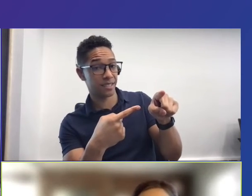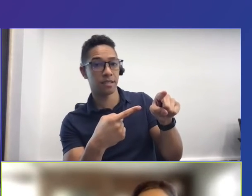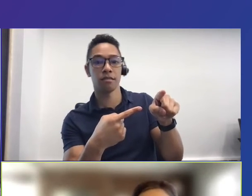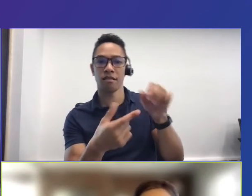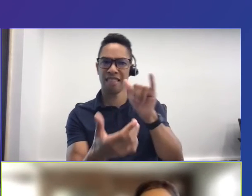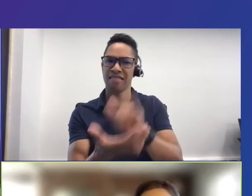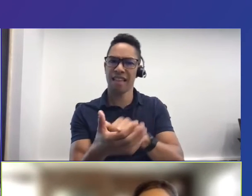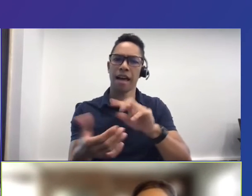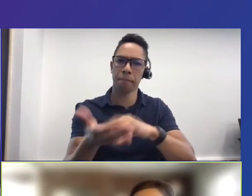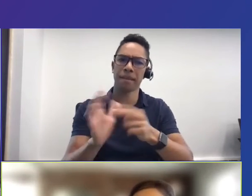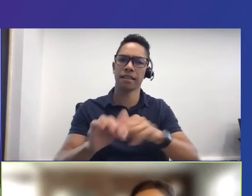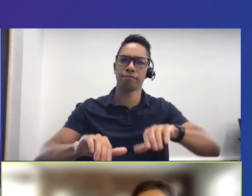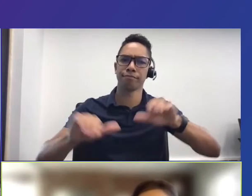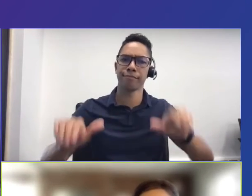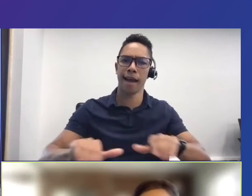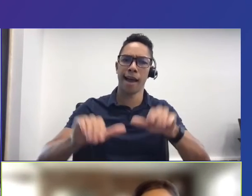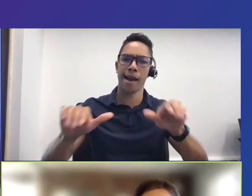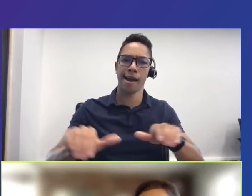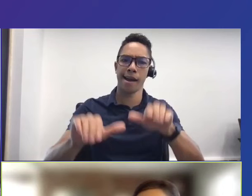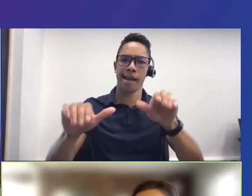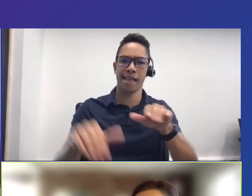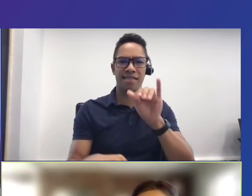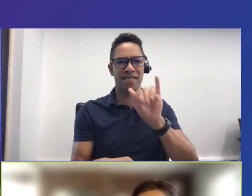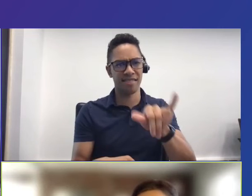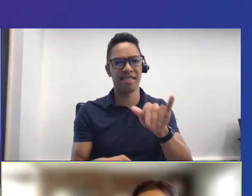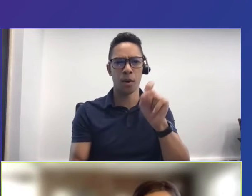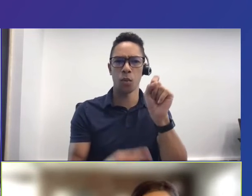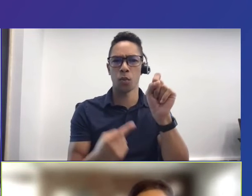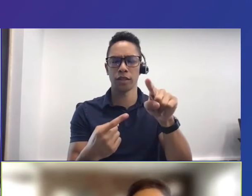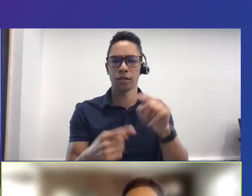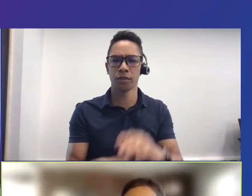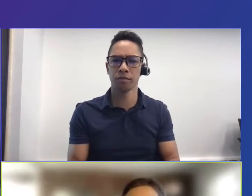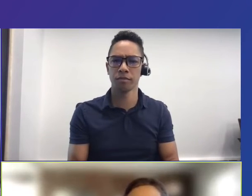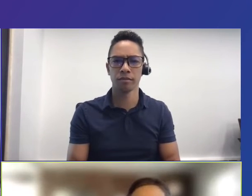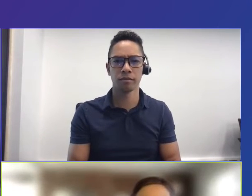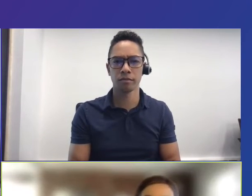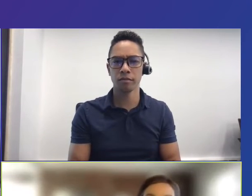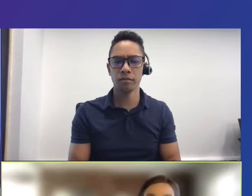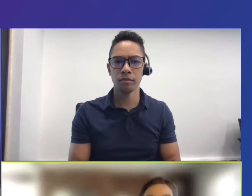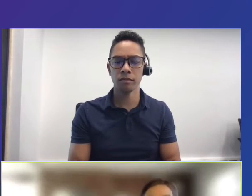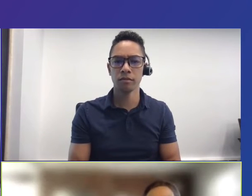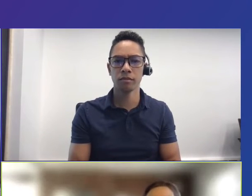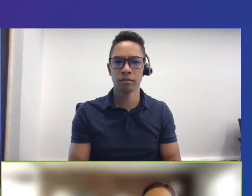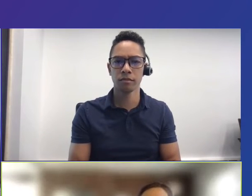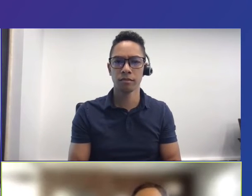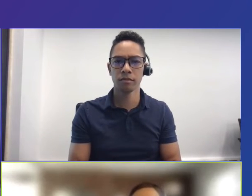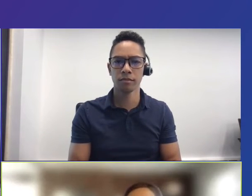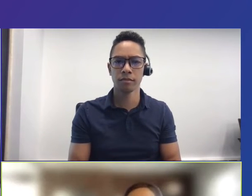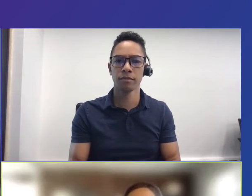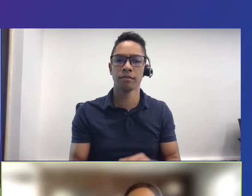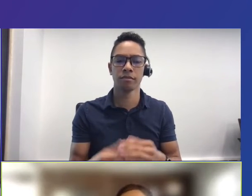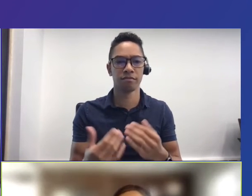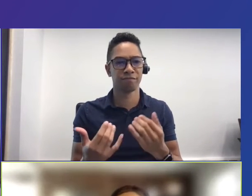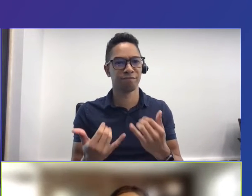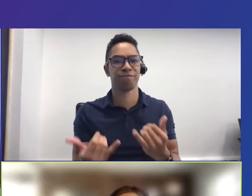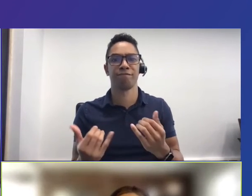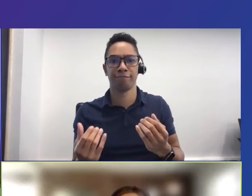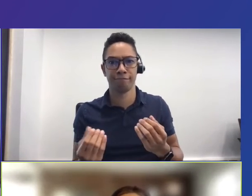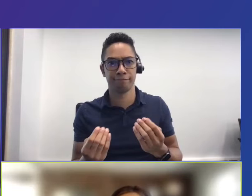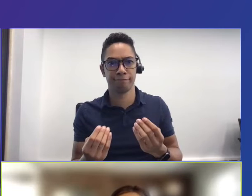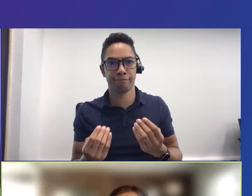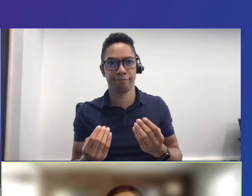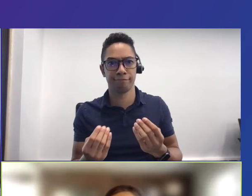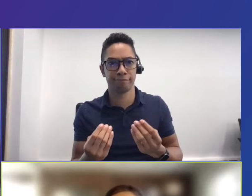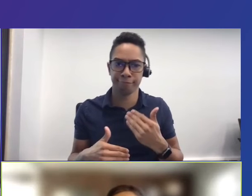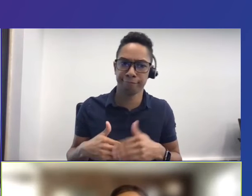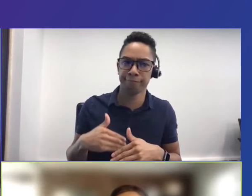Keeping that question alive, whether you're, you know, in a emerging, as we're